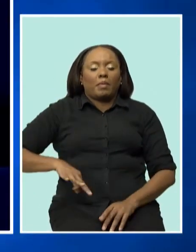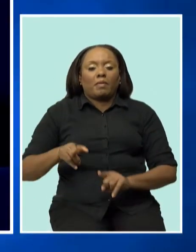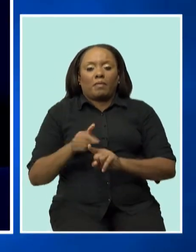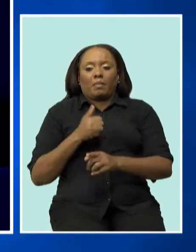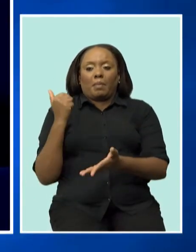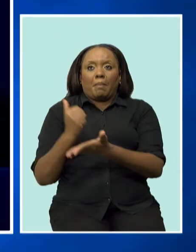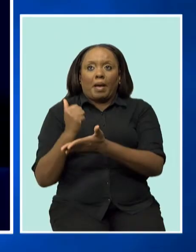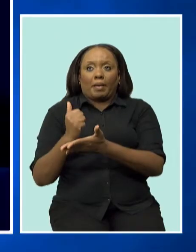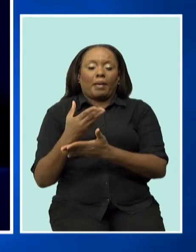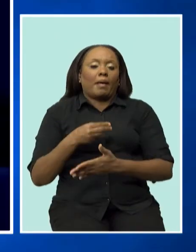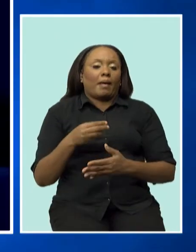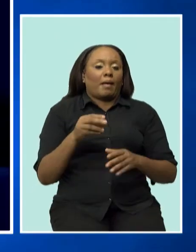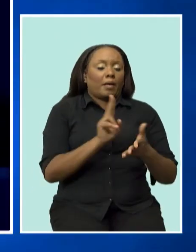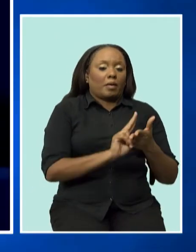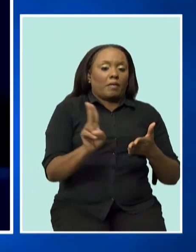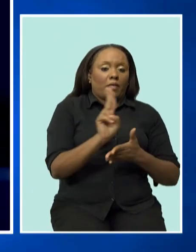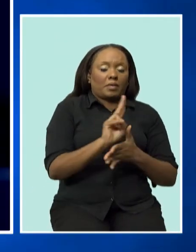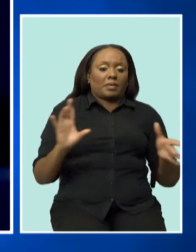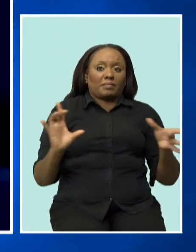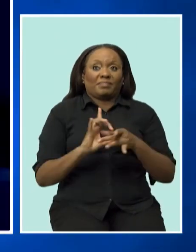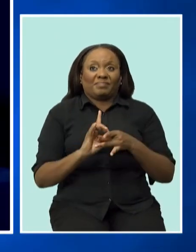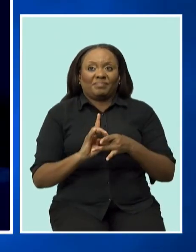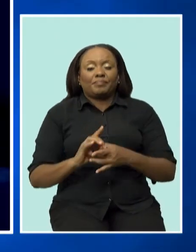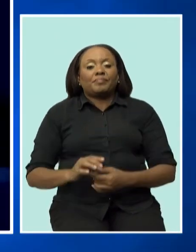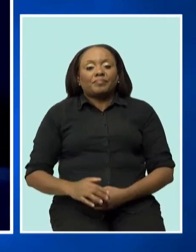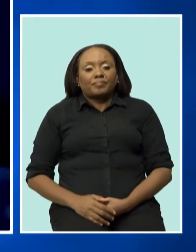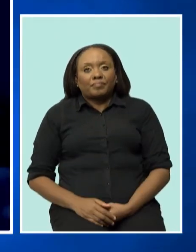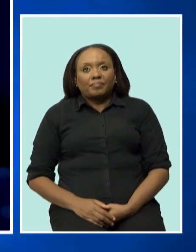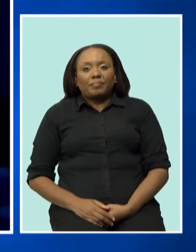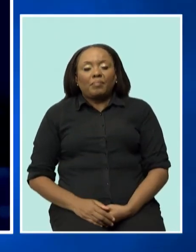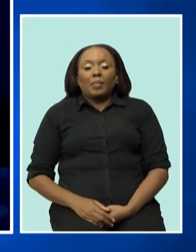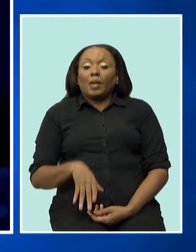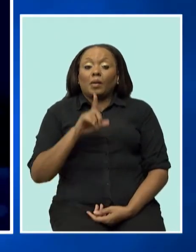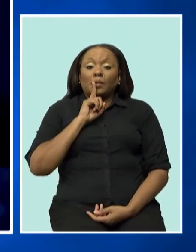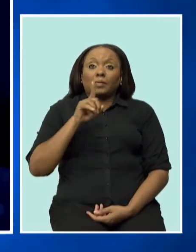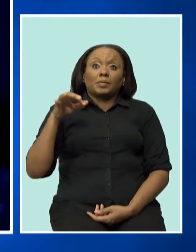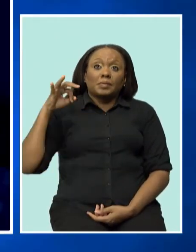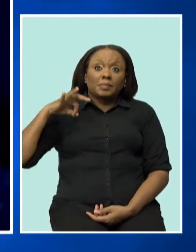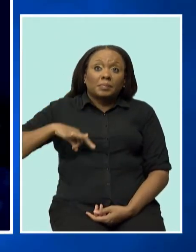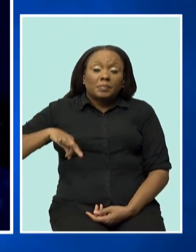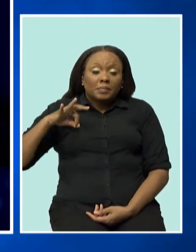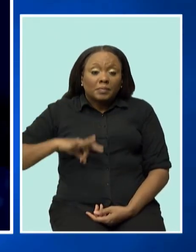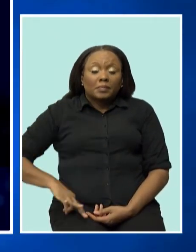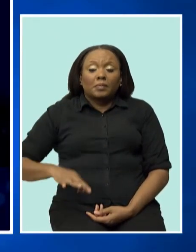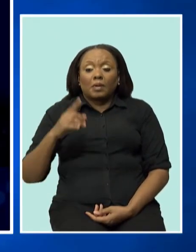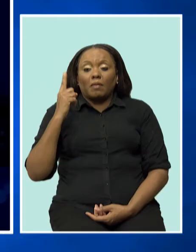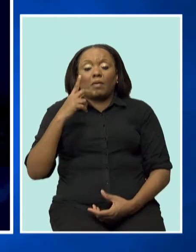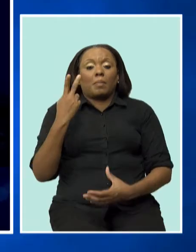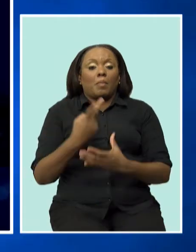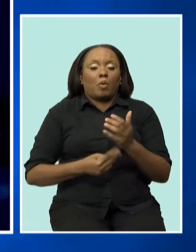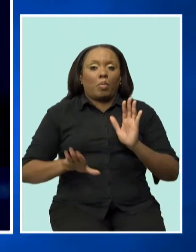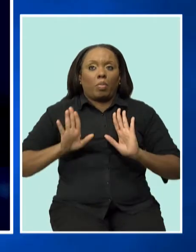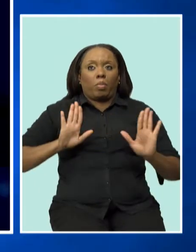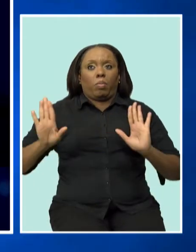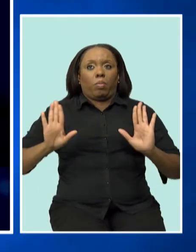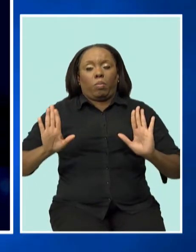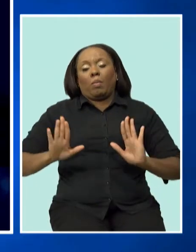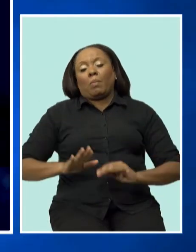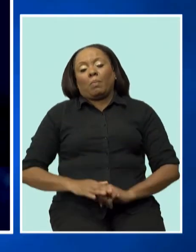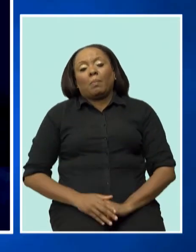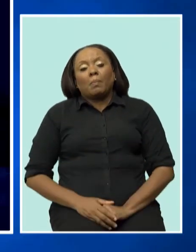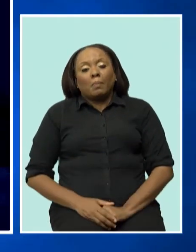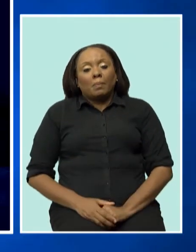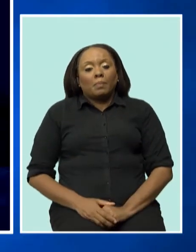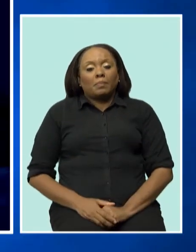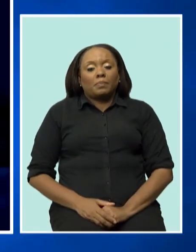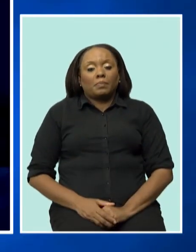The various areas of cooperation have really been beneficial to both sides, both